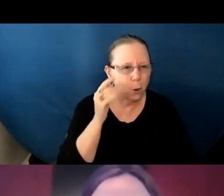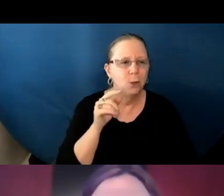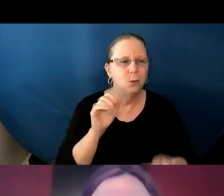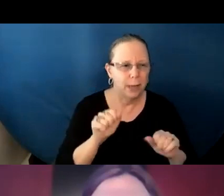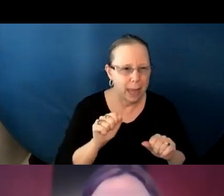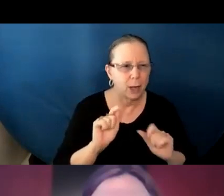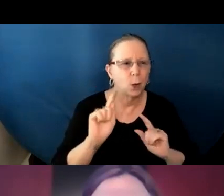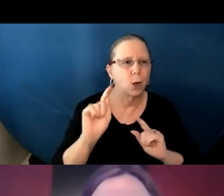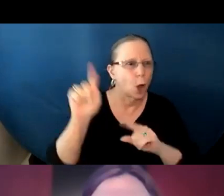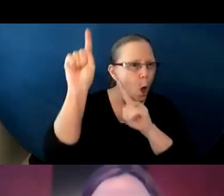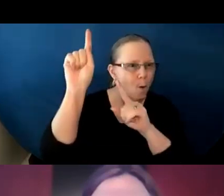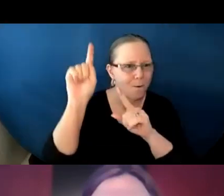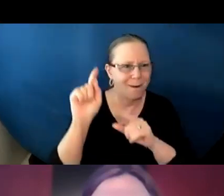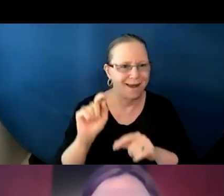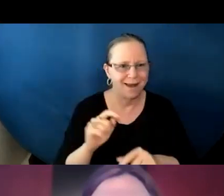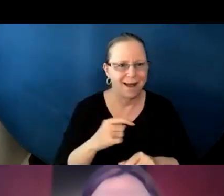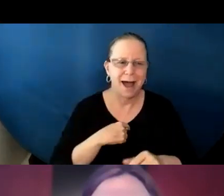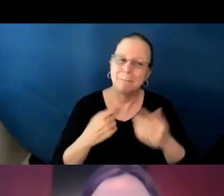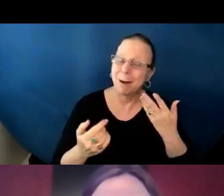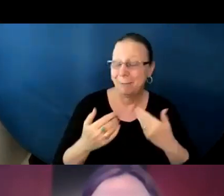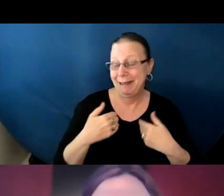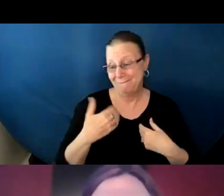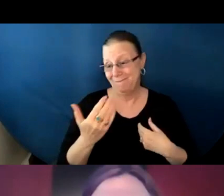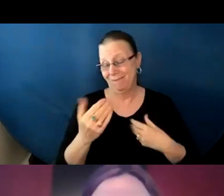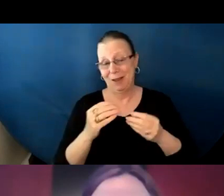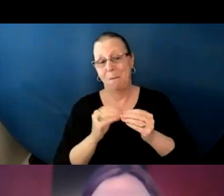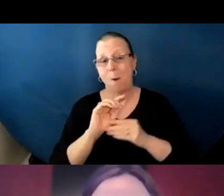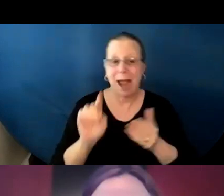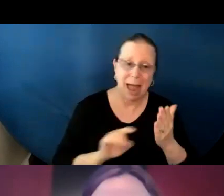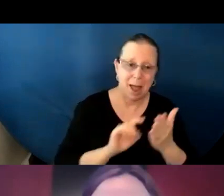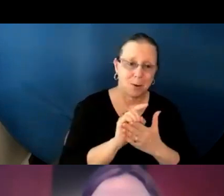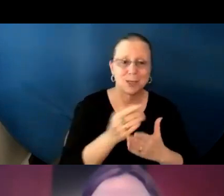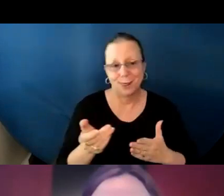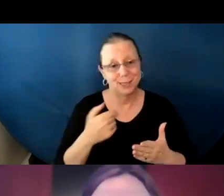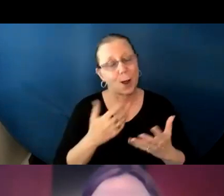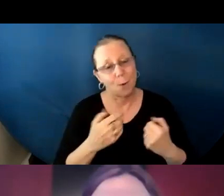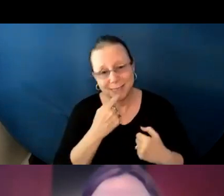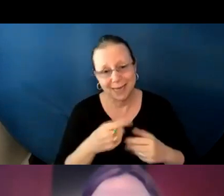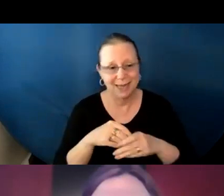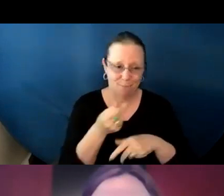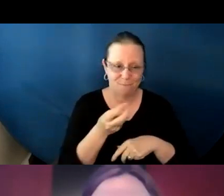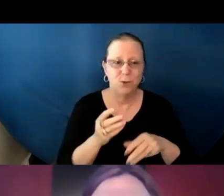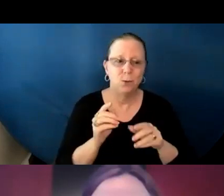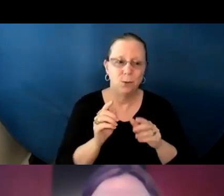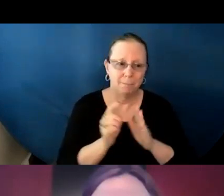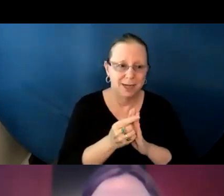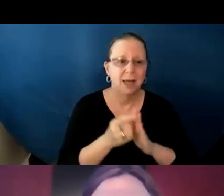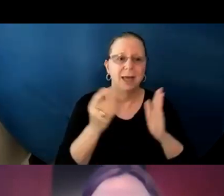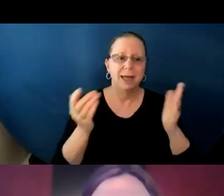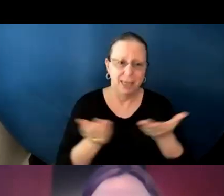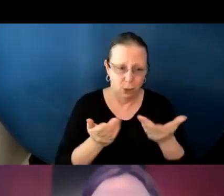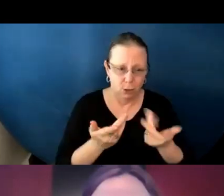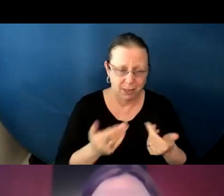I've probably got 15 more hours of things I want to say in a few minutes. But here are the pieces that are salient for